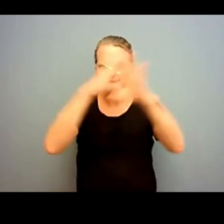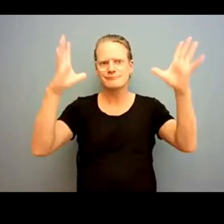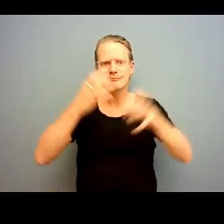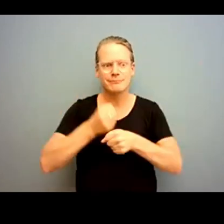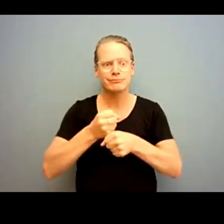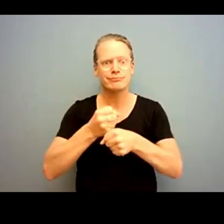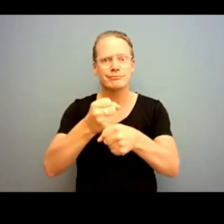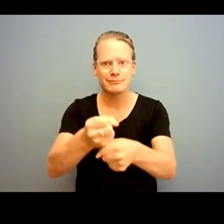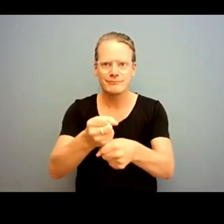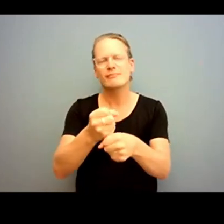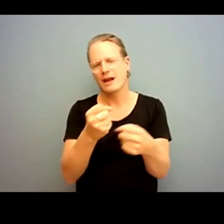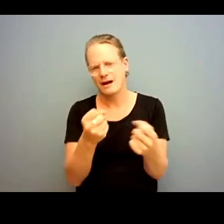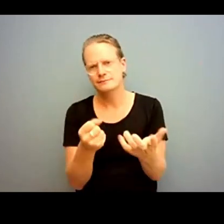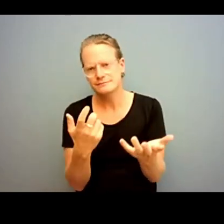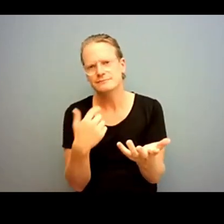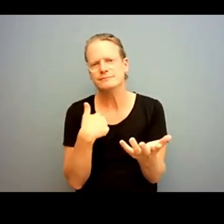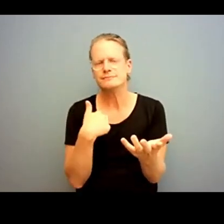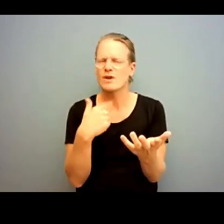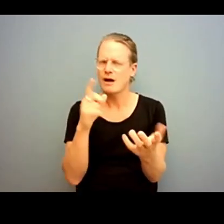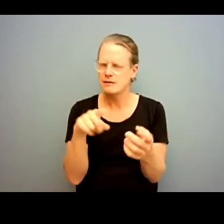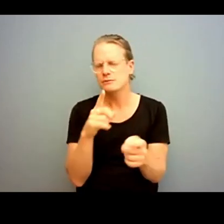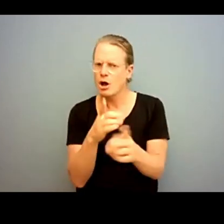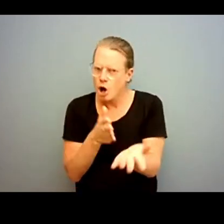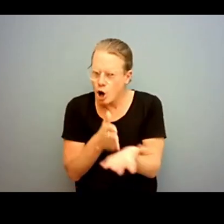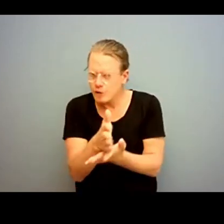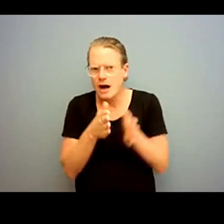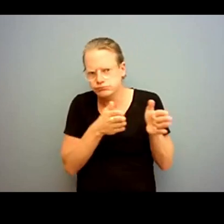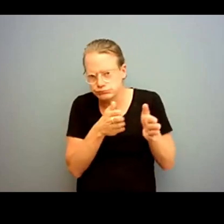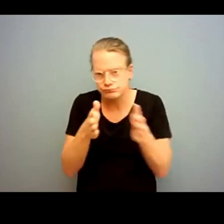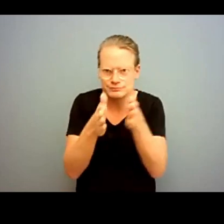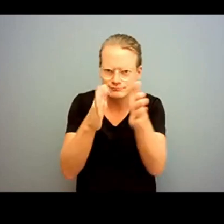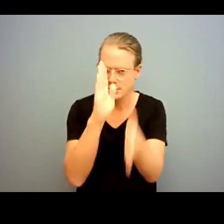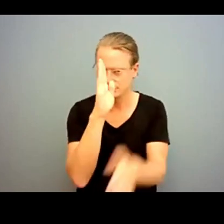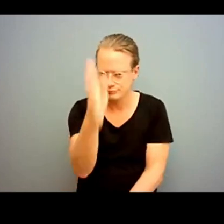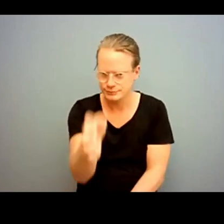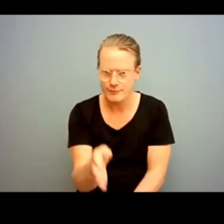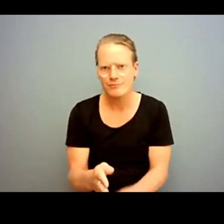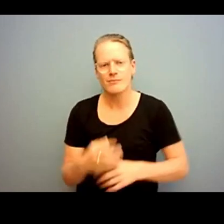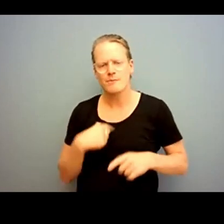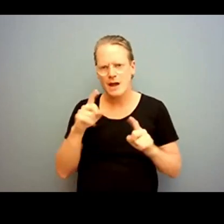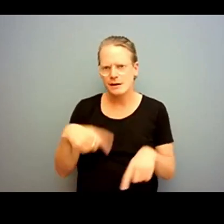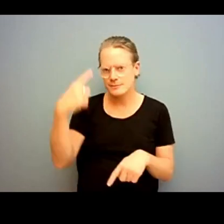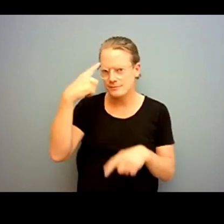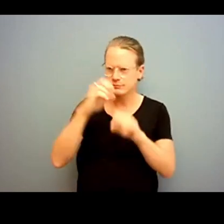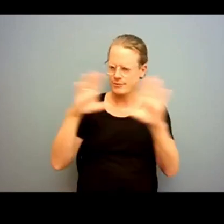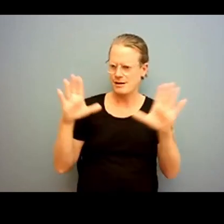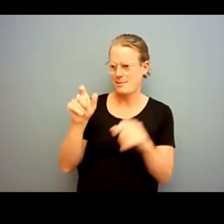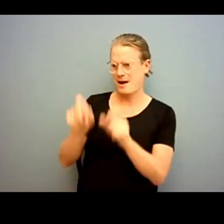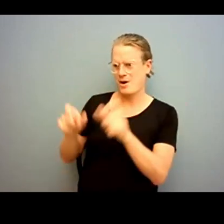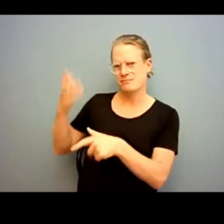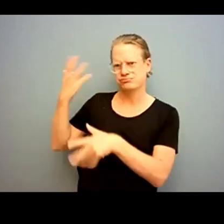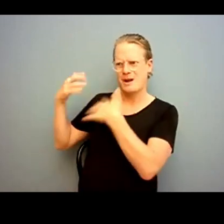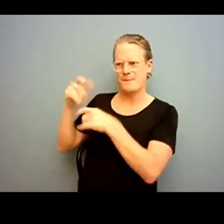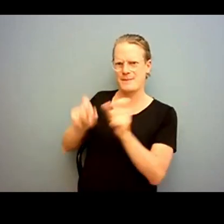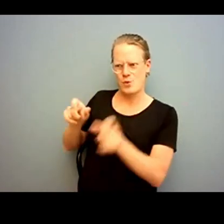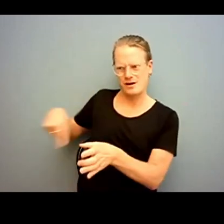more receptive to the rights of Indigenous persons, particularly in its new philosophy of